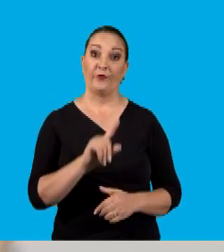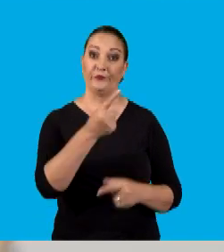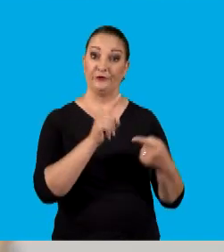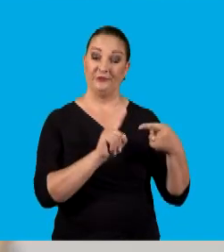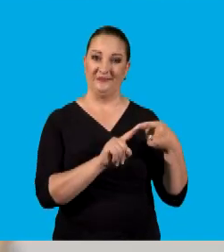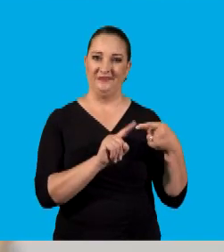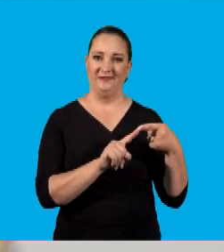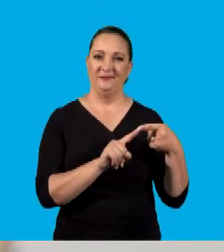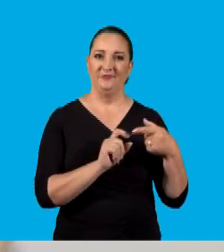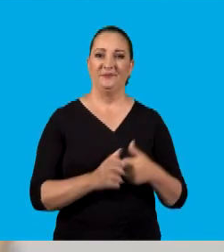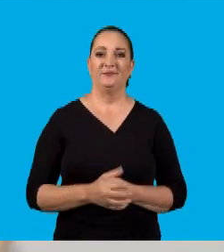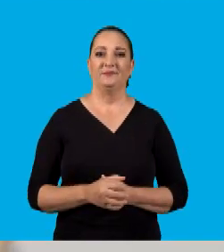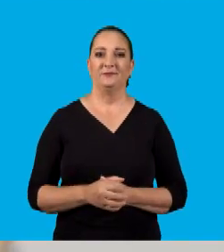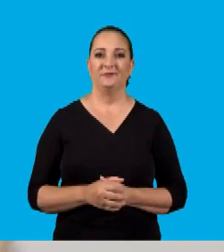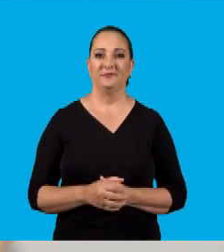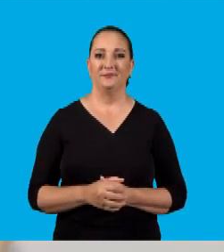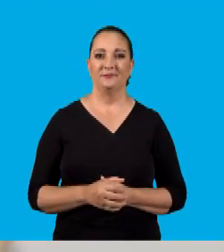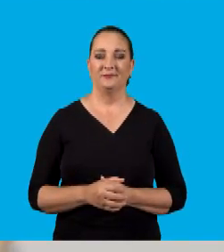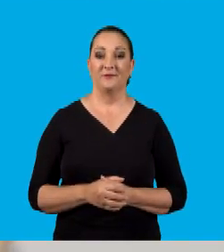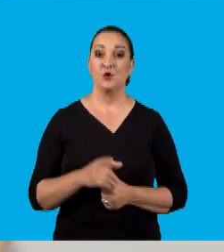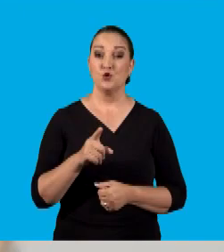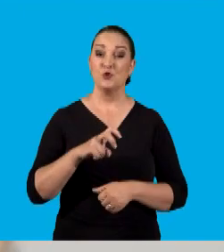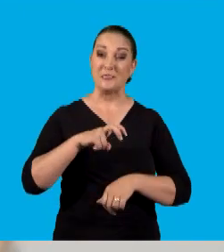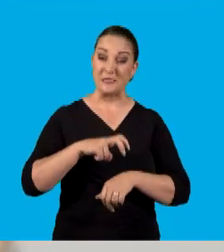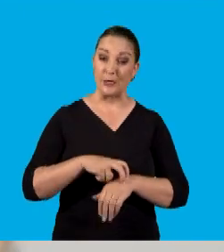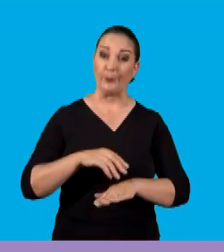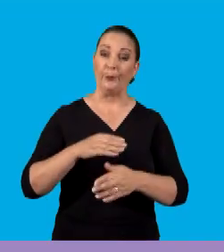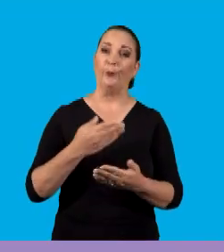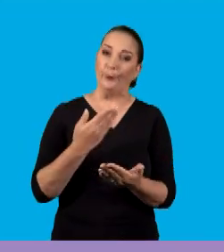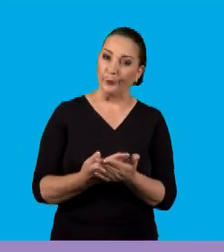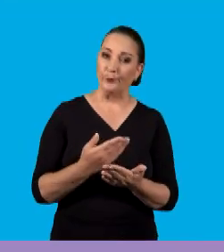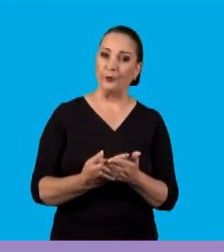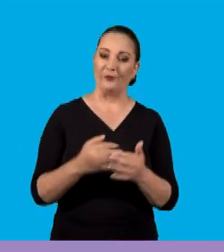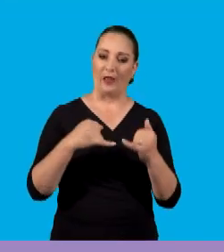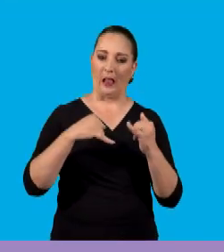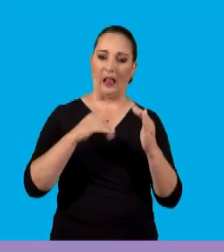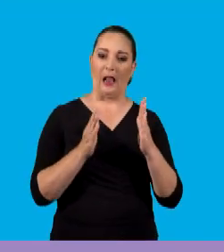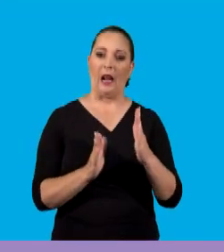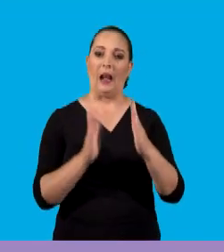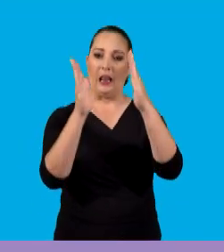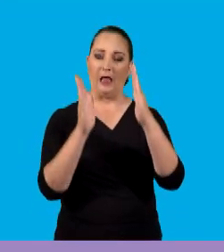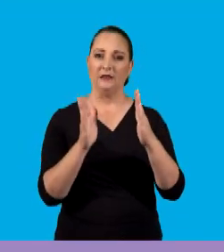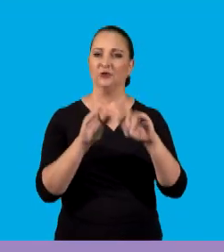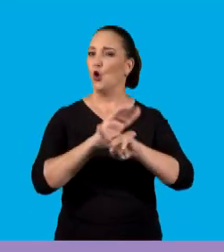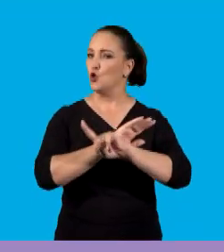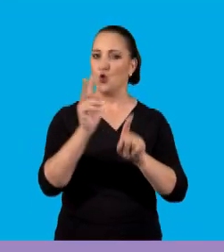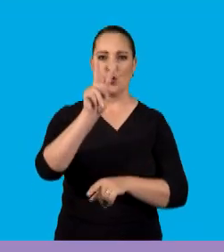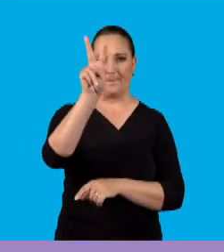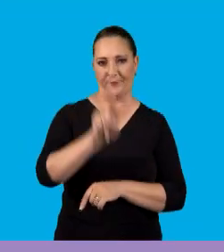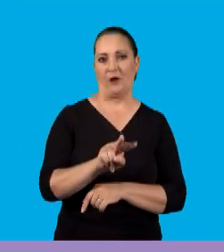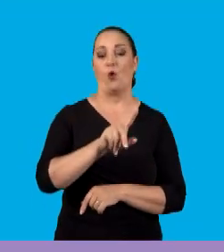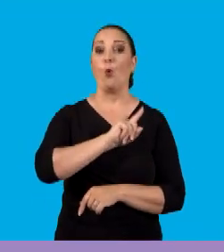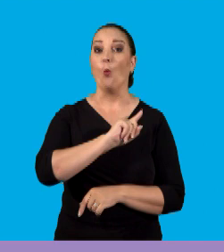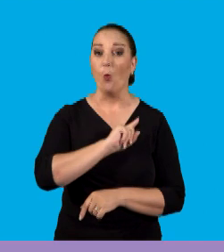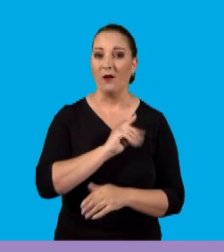The first one, prove that the following lines are not parallel and state the reasons. Let's look at